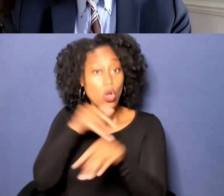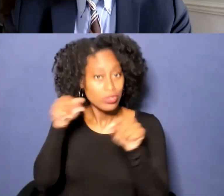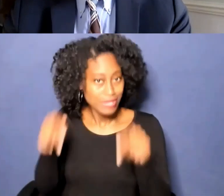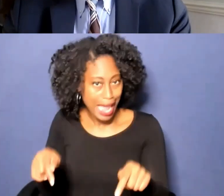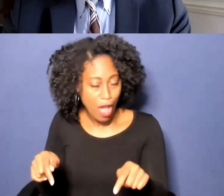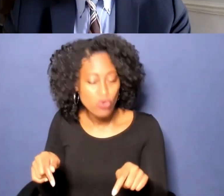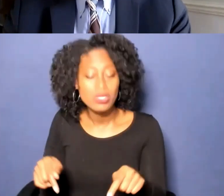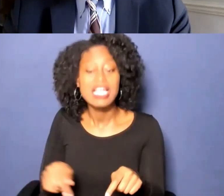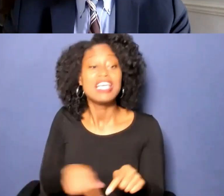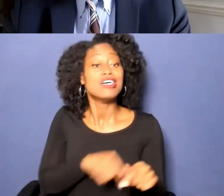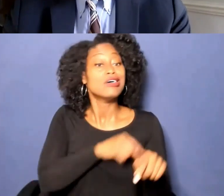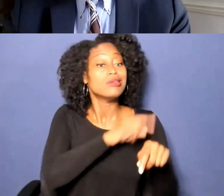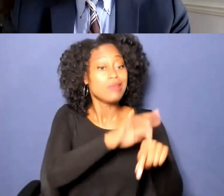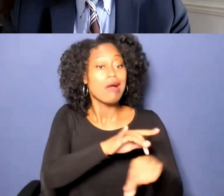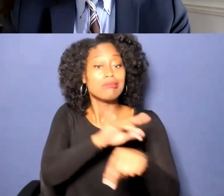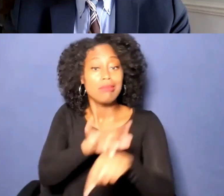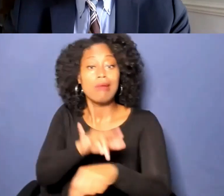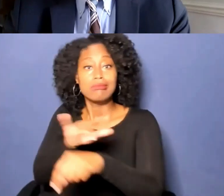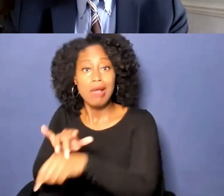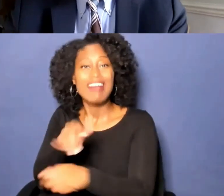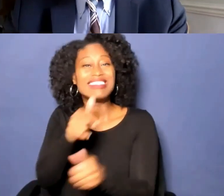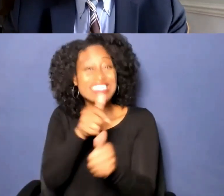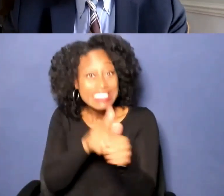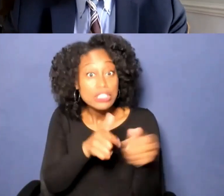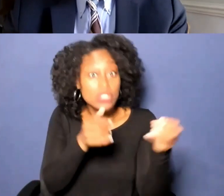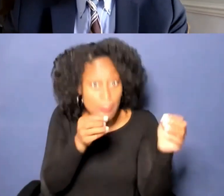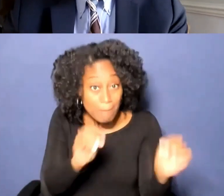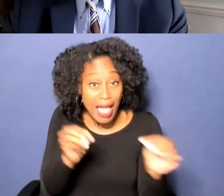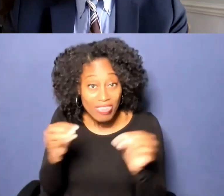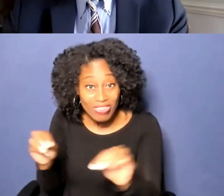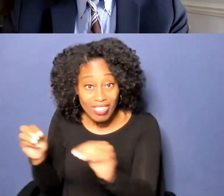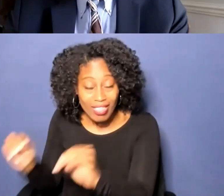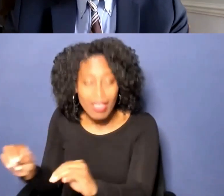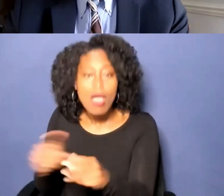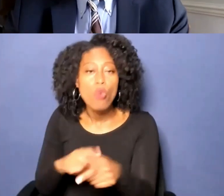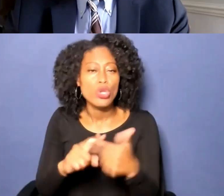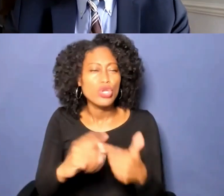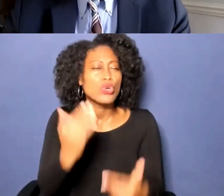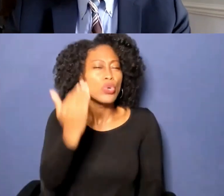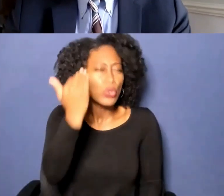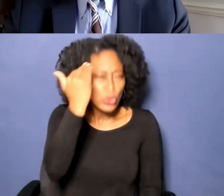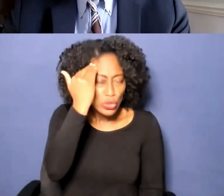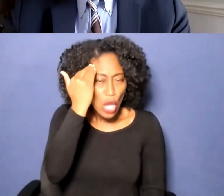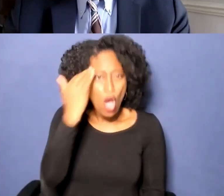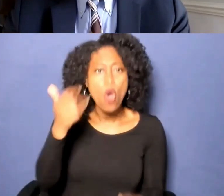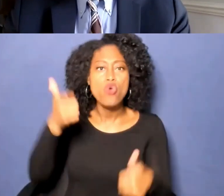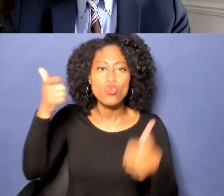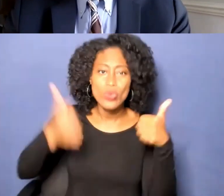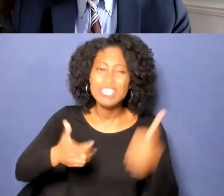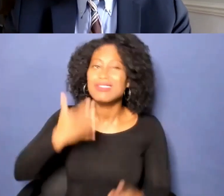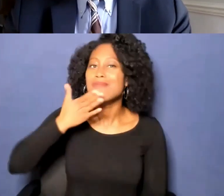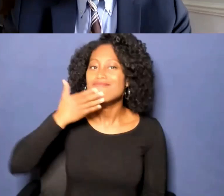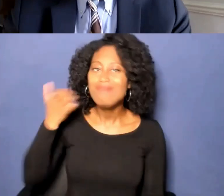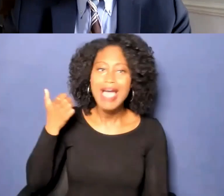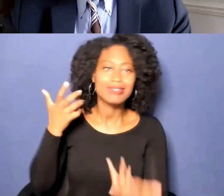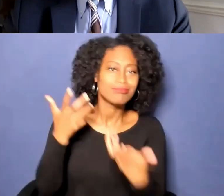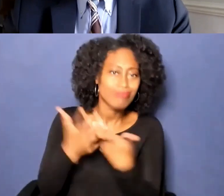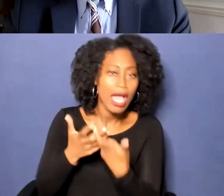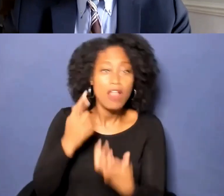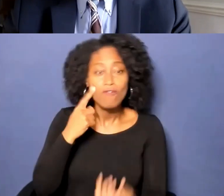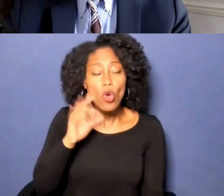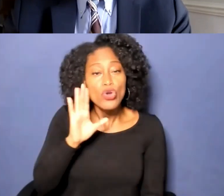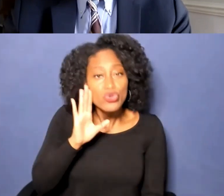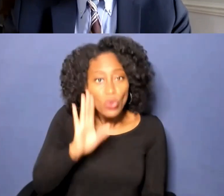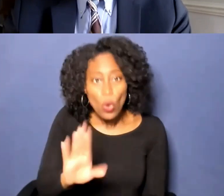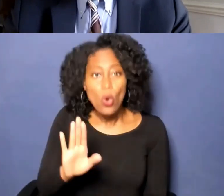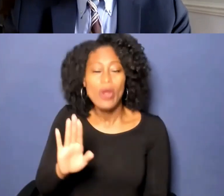that are currently available for your use to be able to know that that what you are actually assessing is in